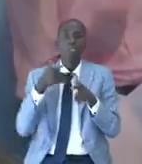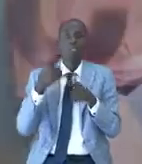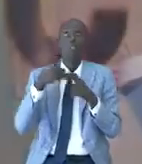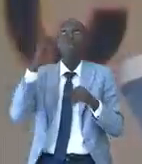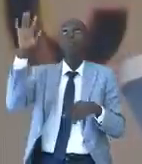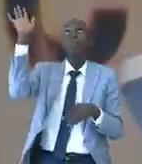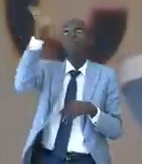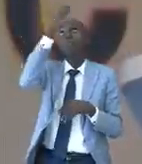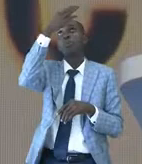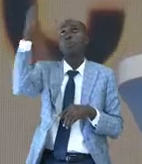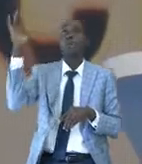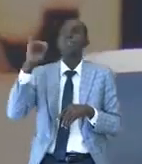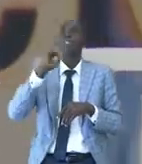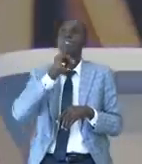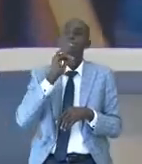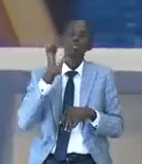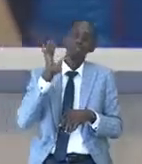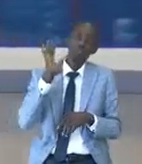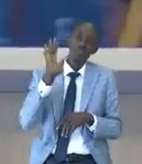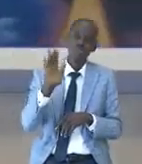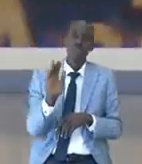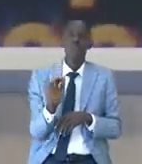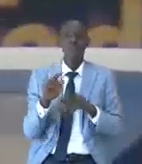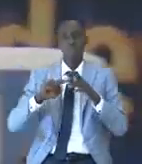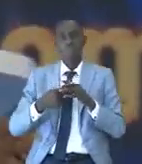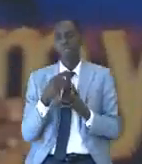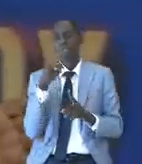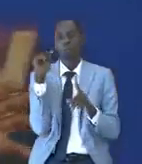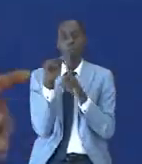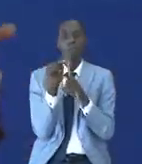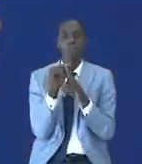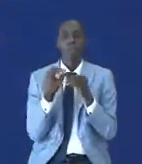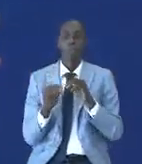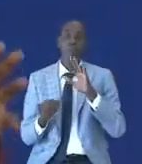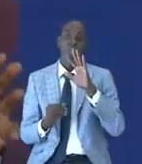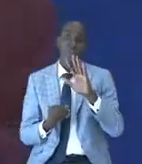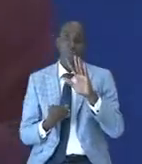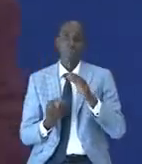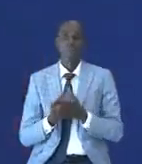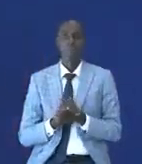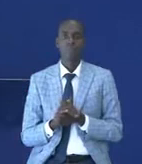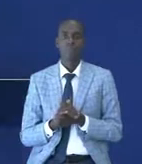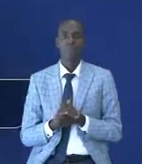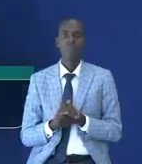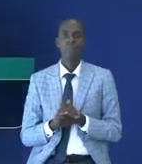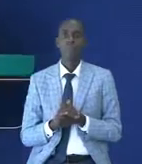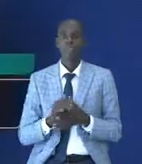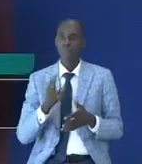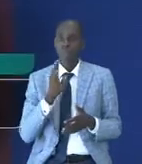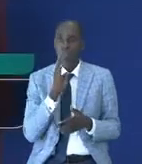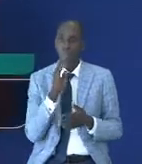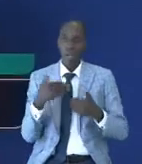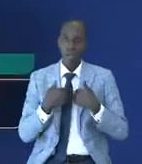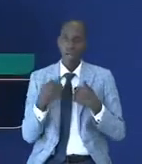your limit. Number five, behave The Beatitude. The Beatitude, those are the words